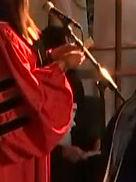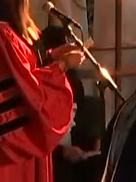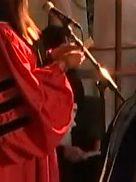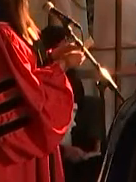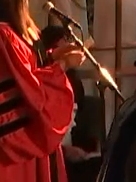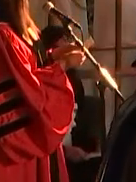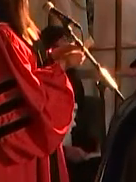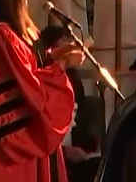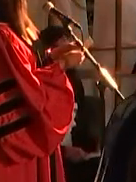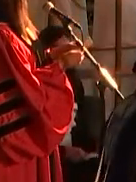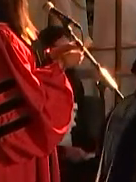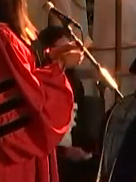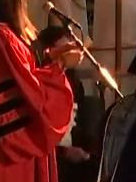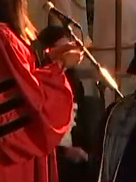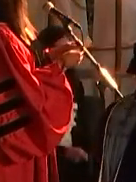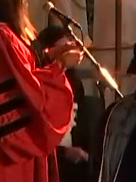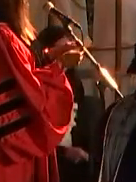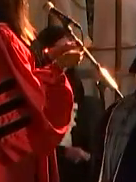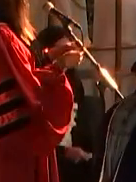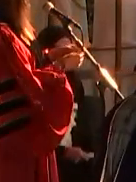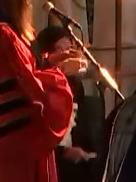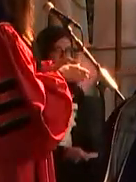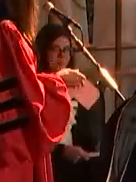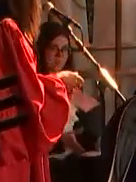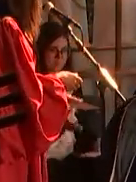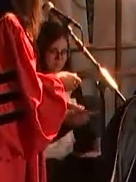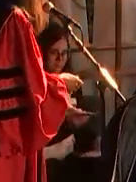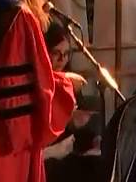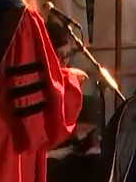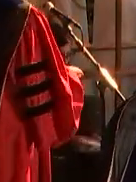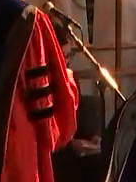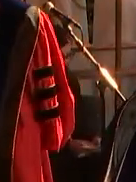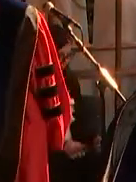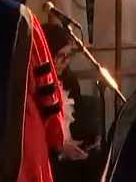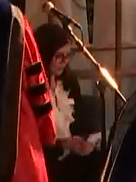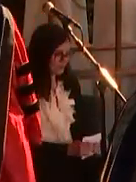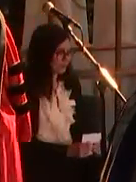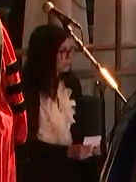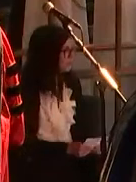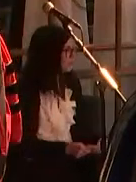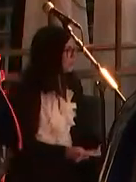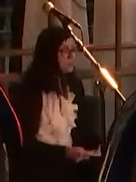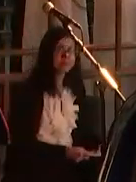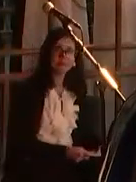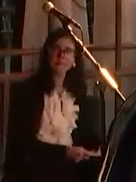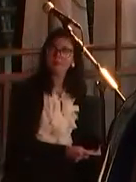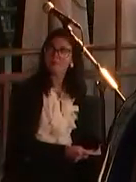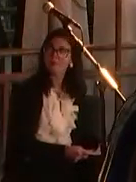Skyla Francesca Jean Walk, cum laude.